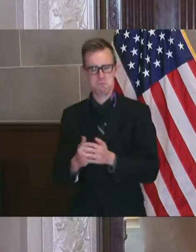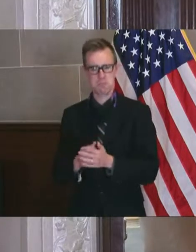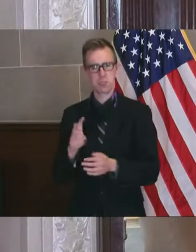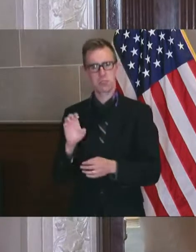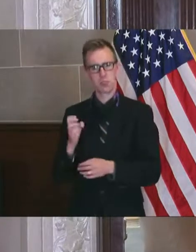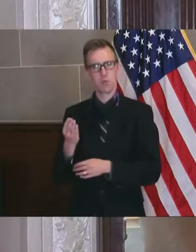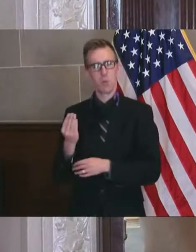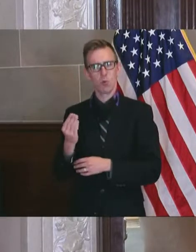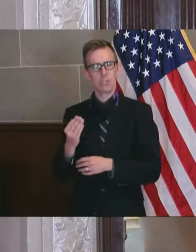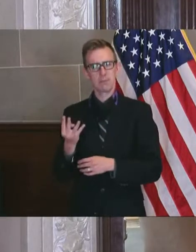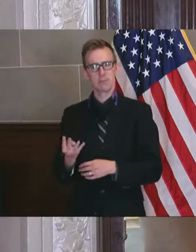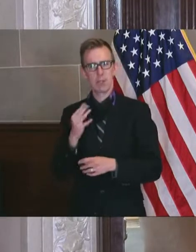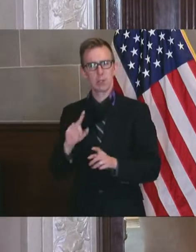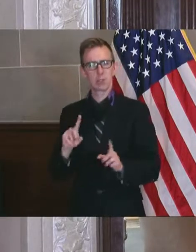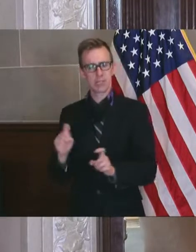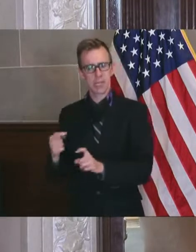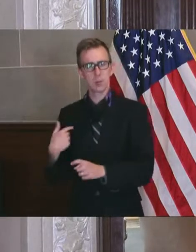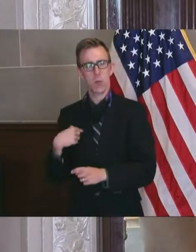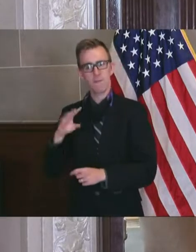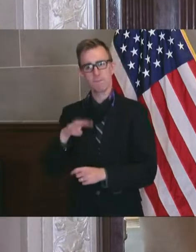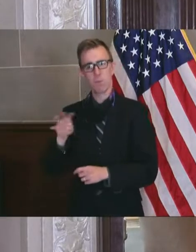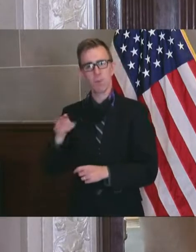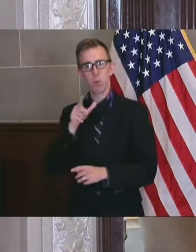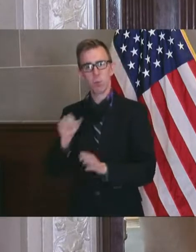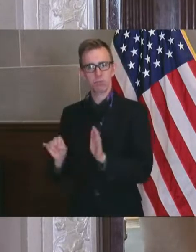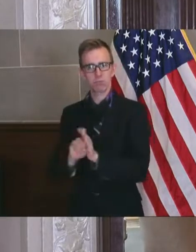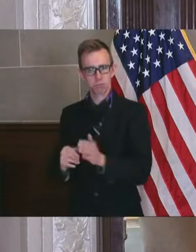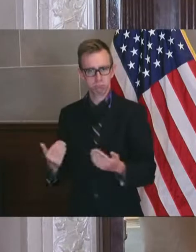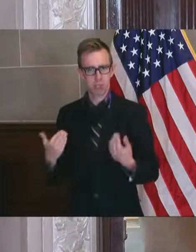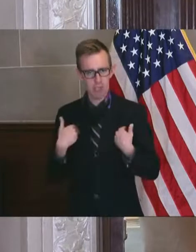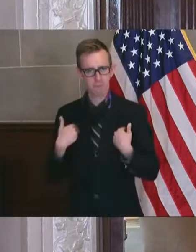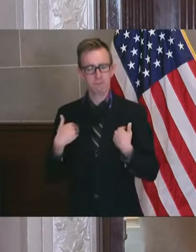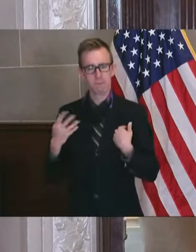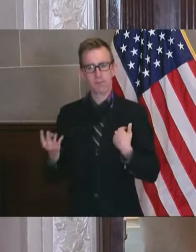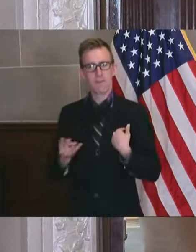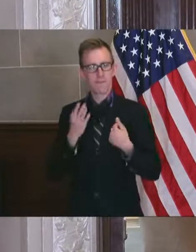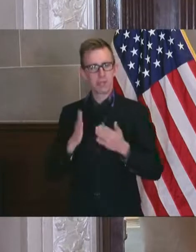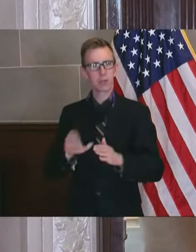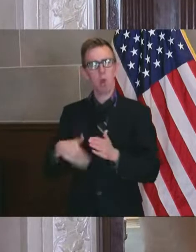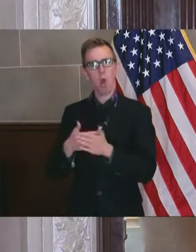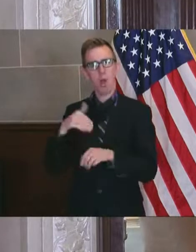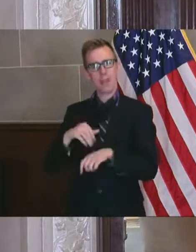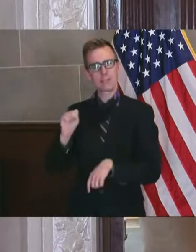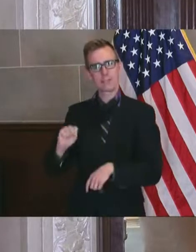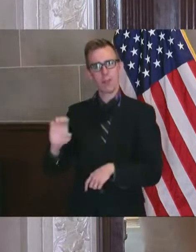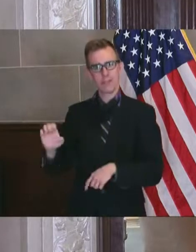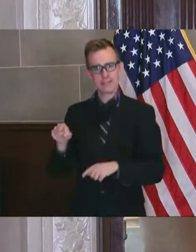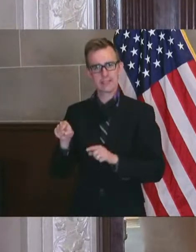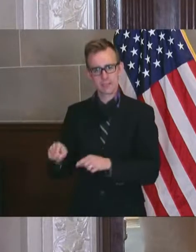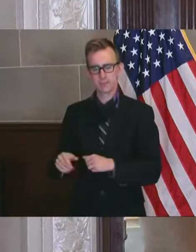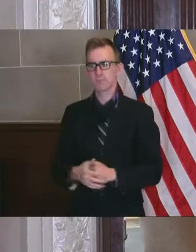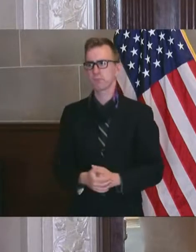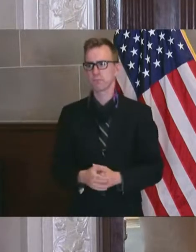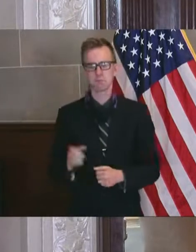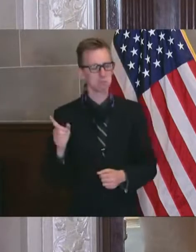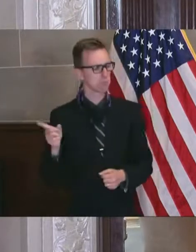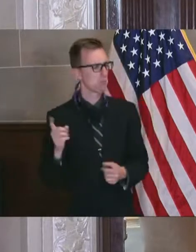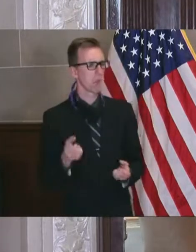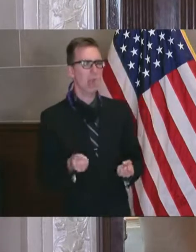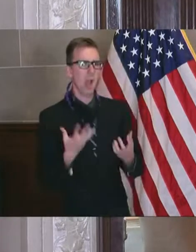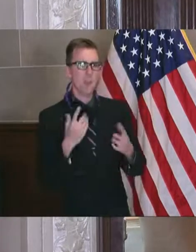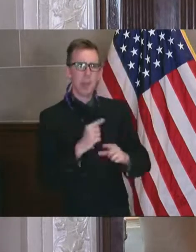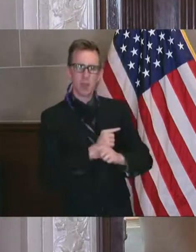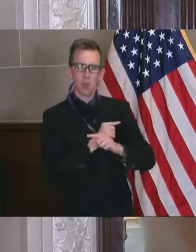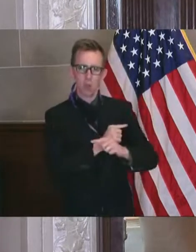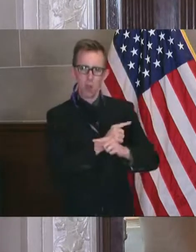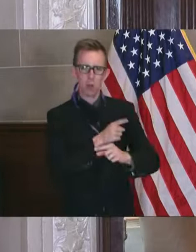offender tests, and we've had 44 positive offenders, all of which have been at Southeast Correctional. And how many guards have